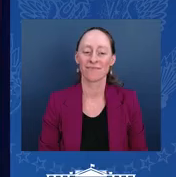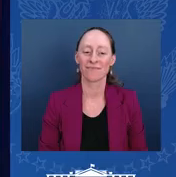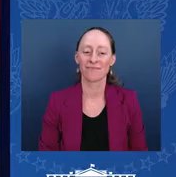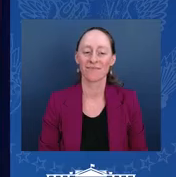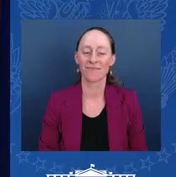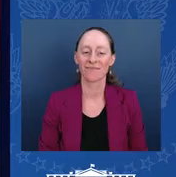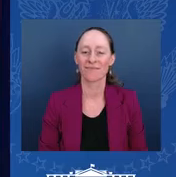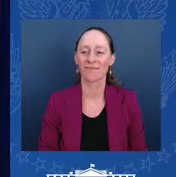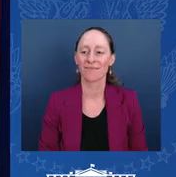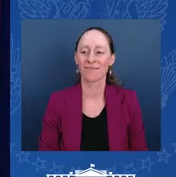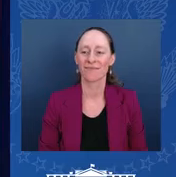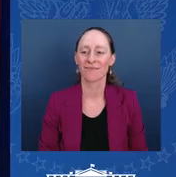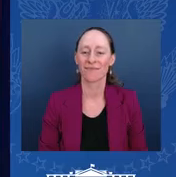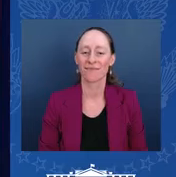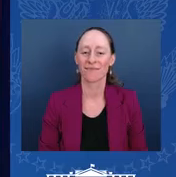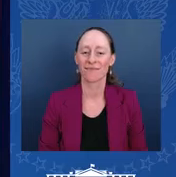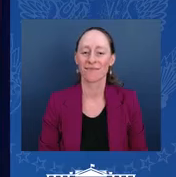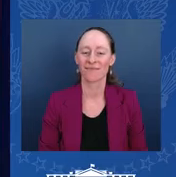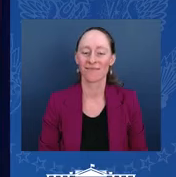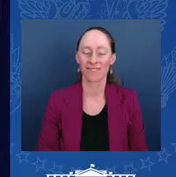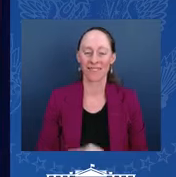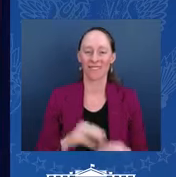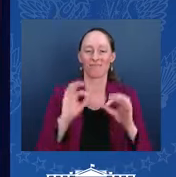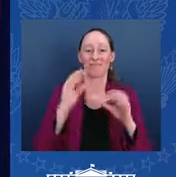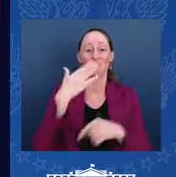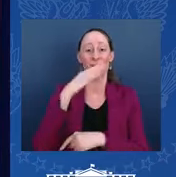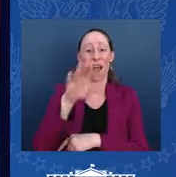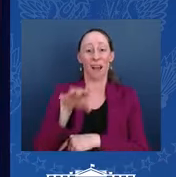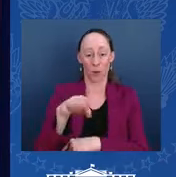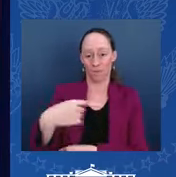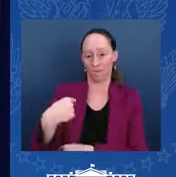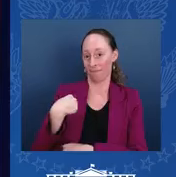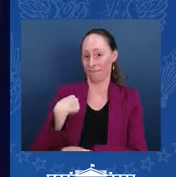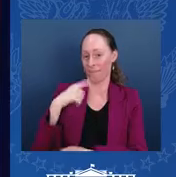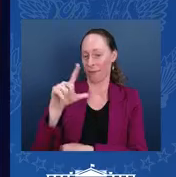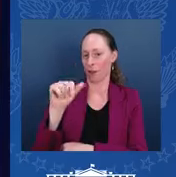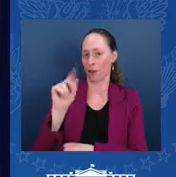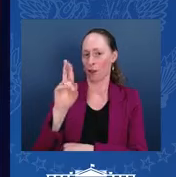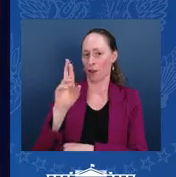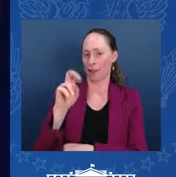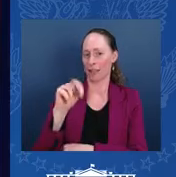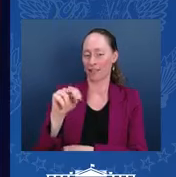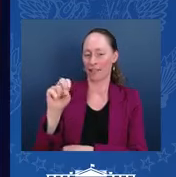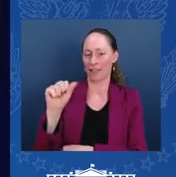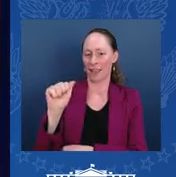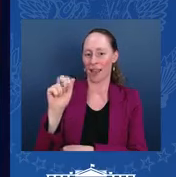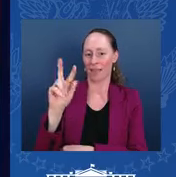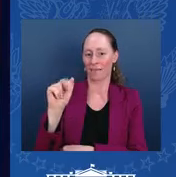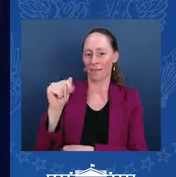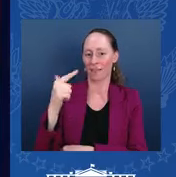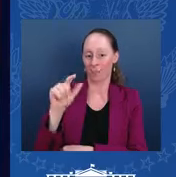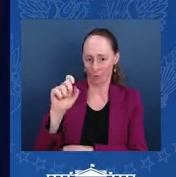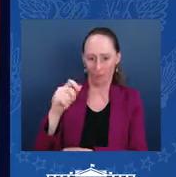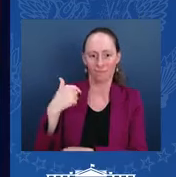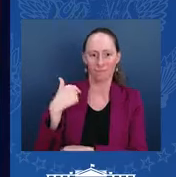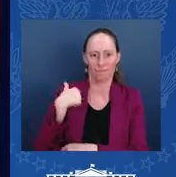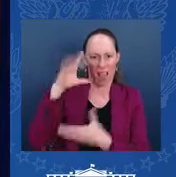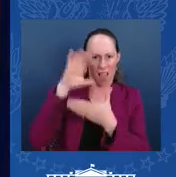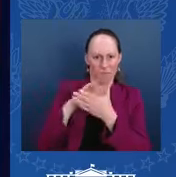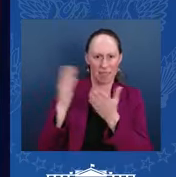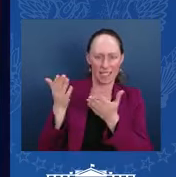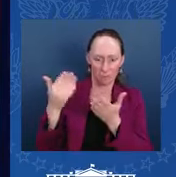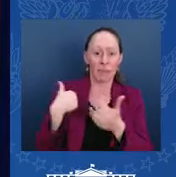Good afternoon. My name is Lauren Savage, and I live with my husband here in Concord, New Hampshire. We